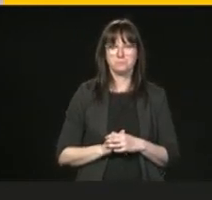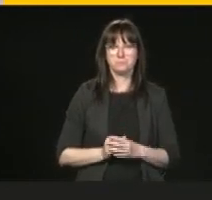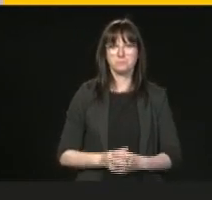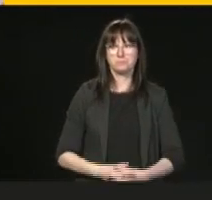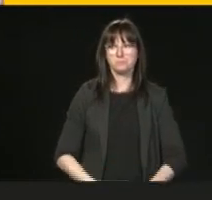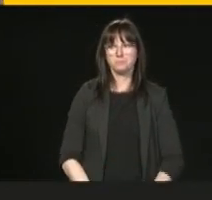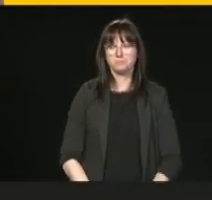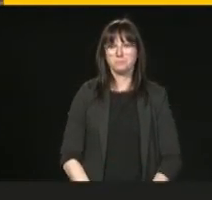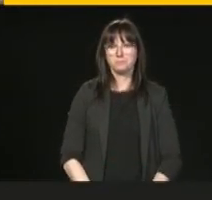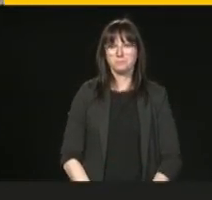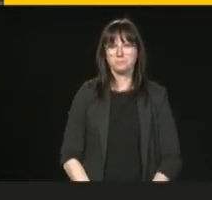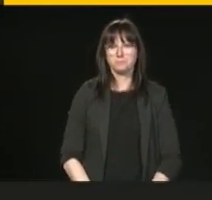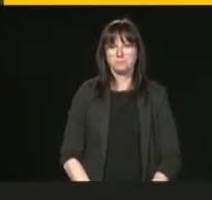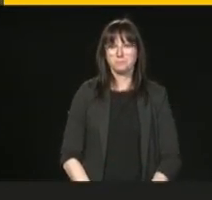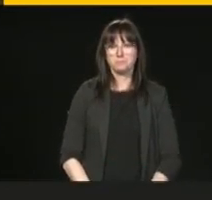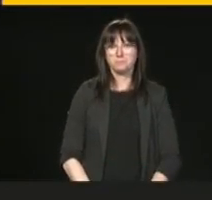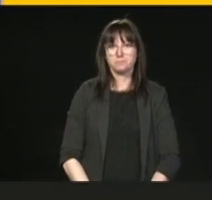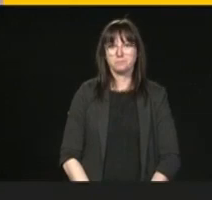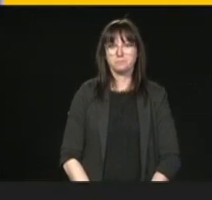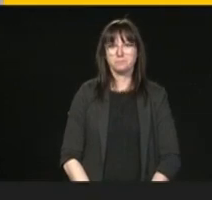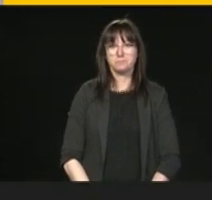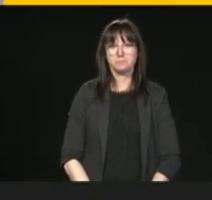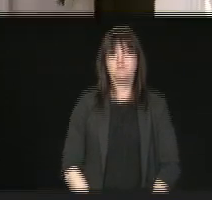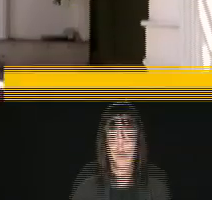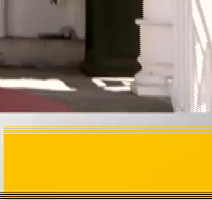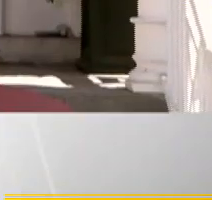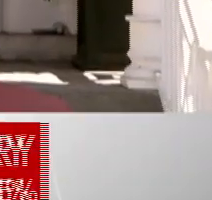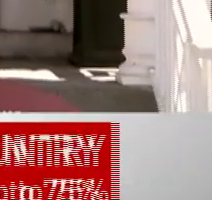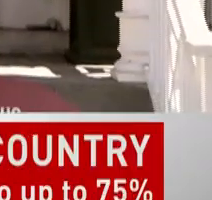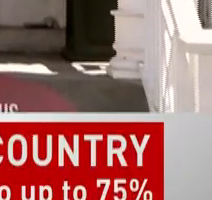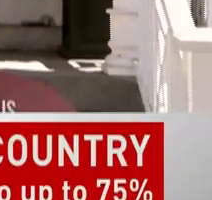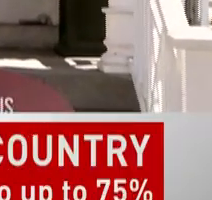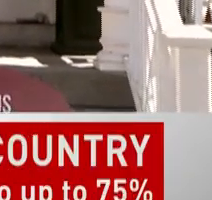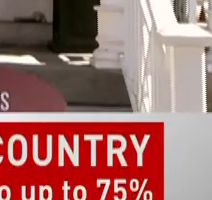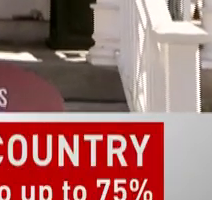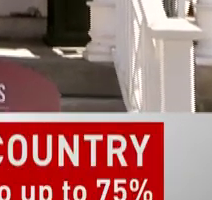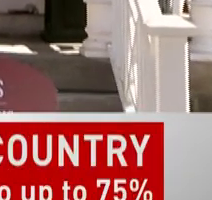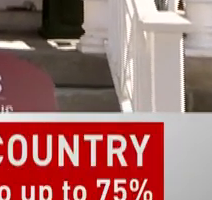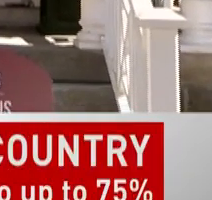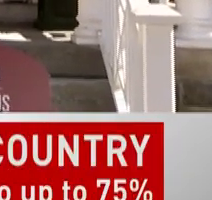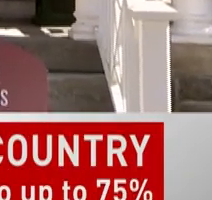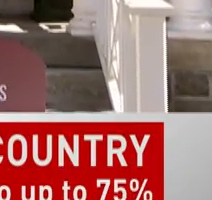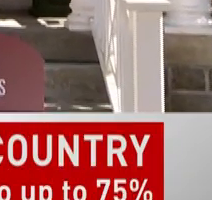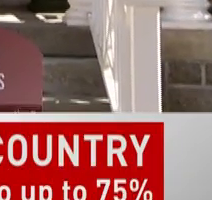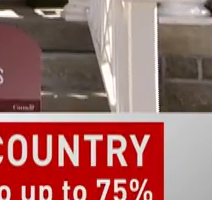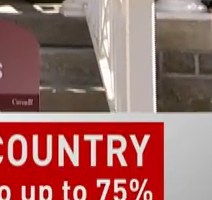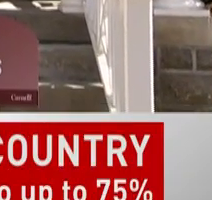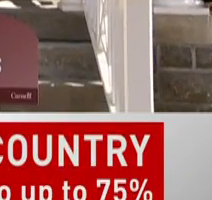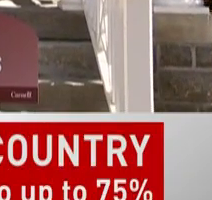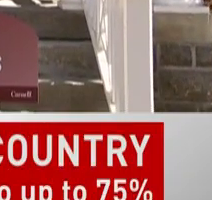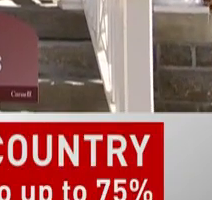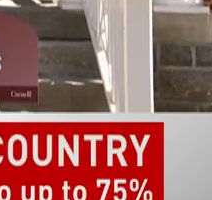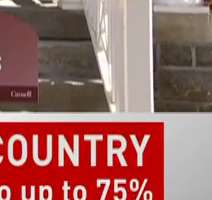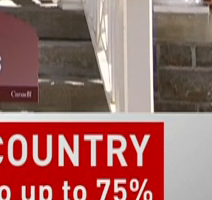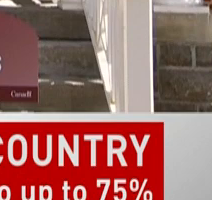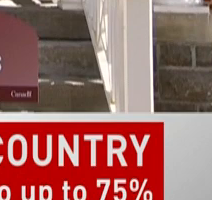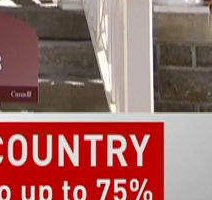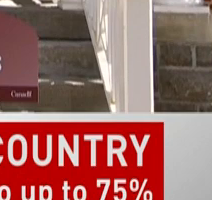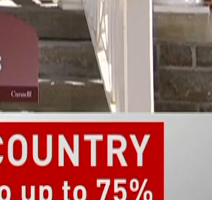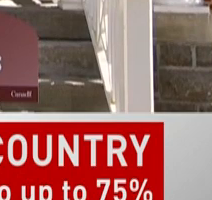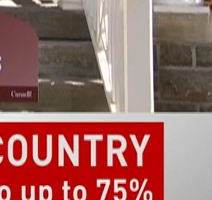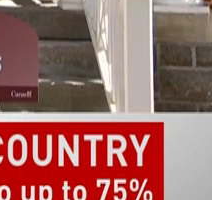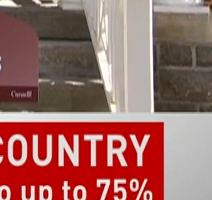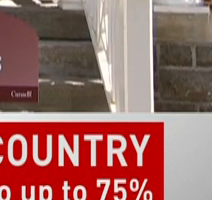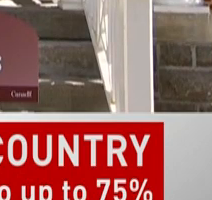And that is the Prime Minister of Canada speaking to Canadians today. A substantial shift in policy, a big move that a lot of